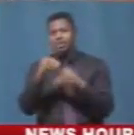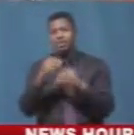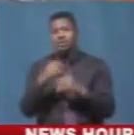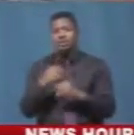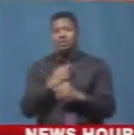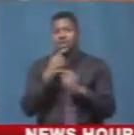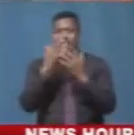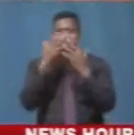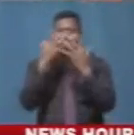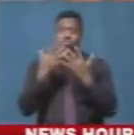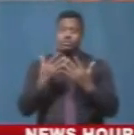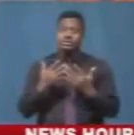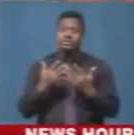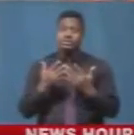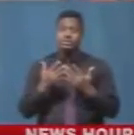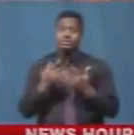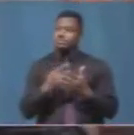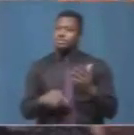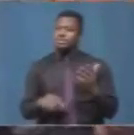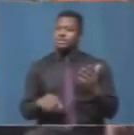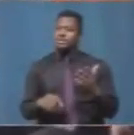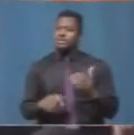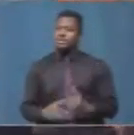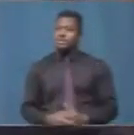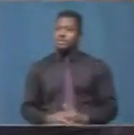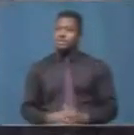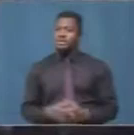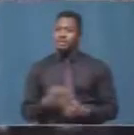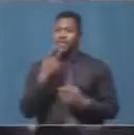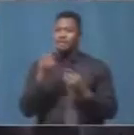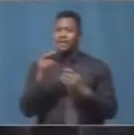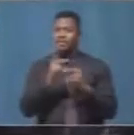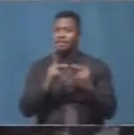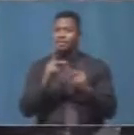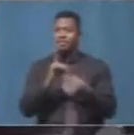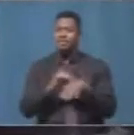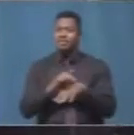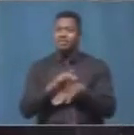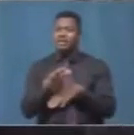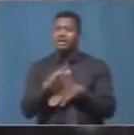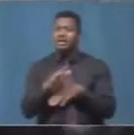really sad. Yes. What? See how many people are affected?